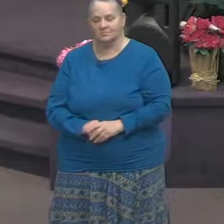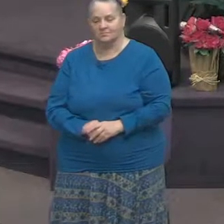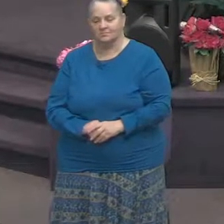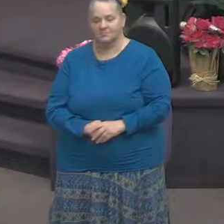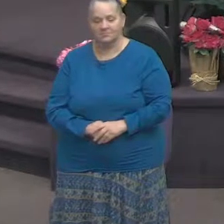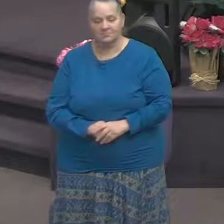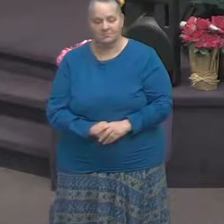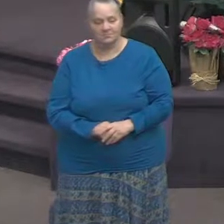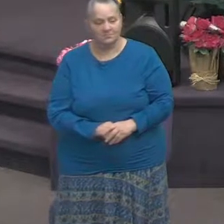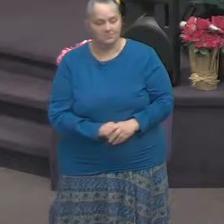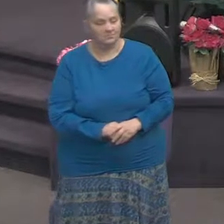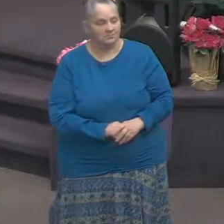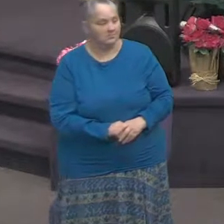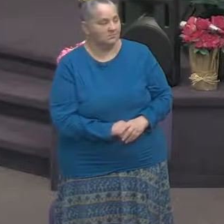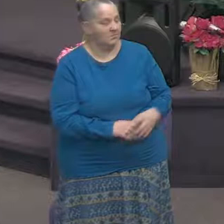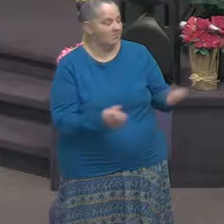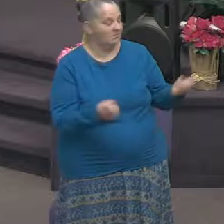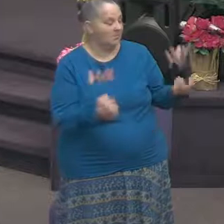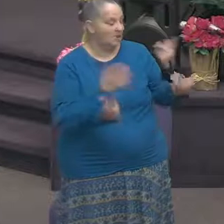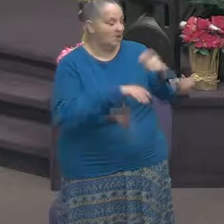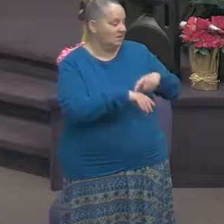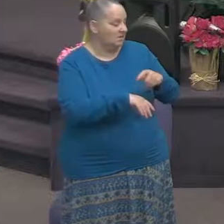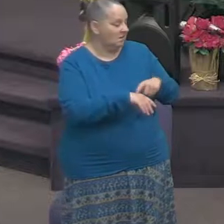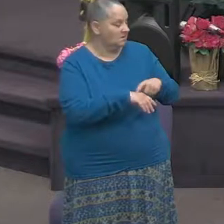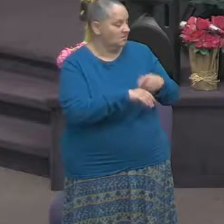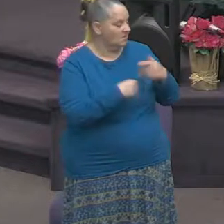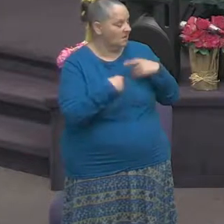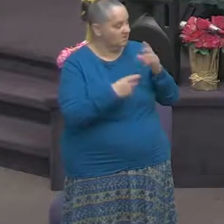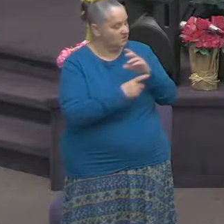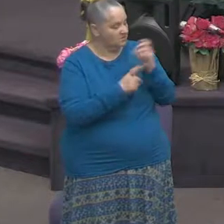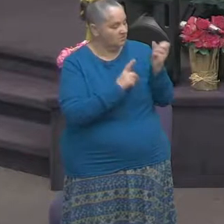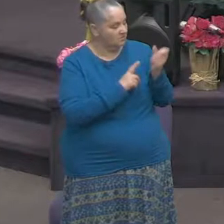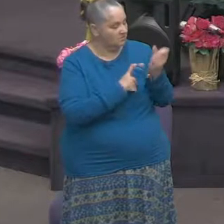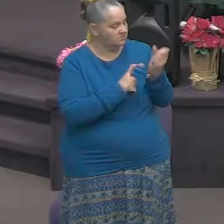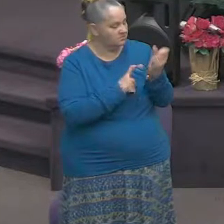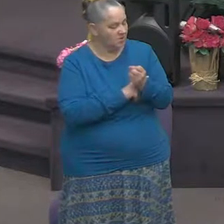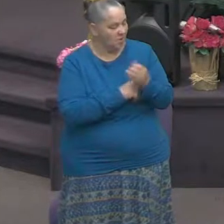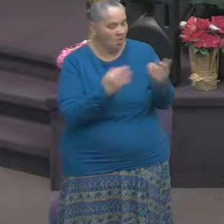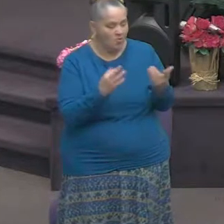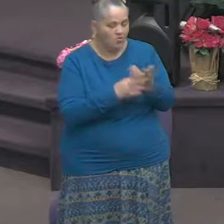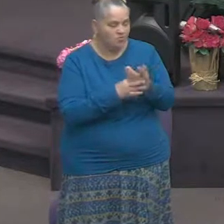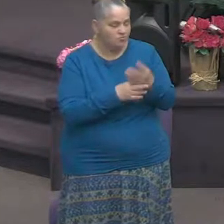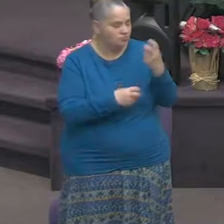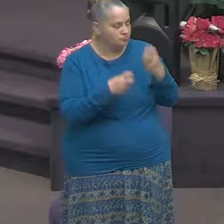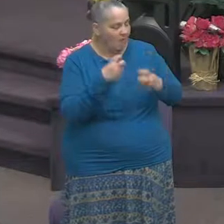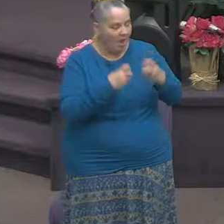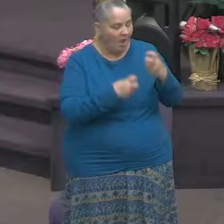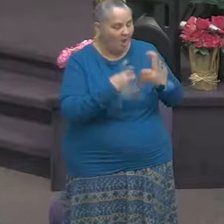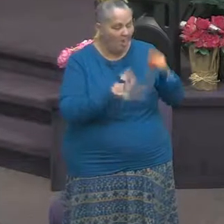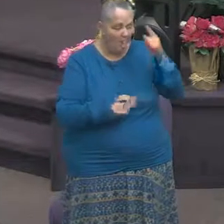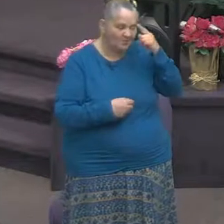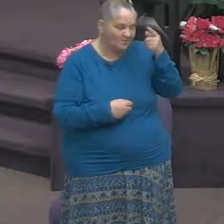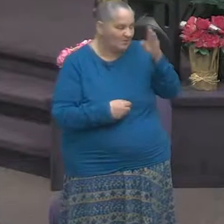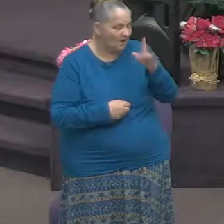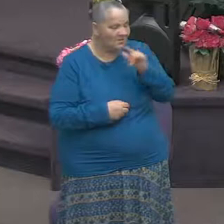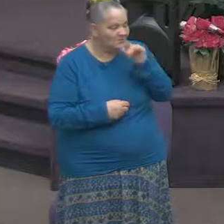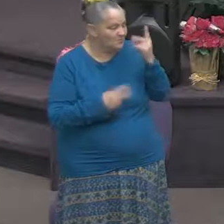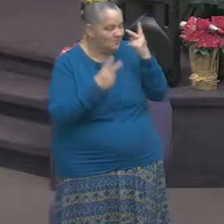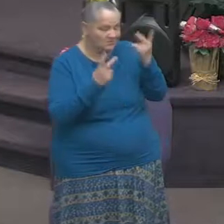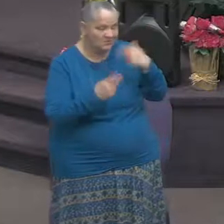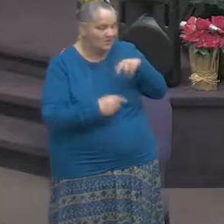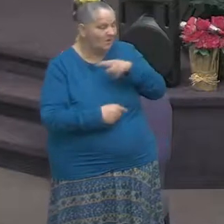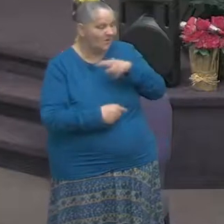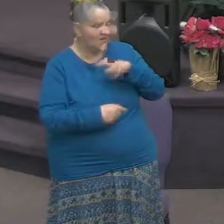you. You see, many times we get in situations, we go through trials, and we think God does not see